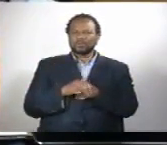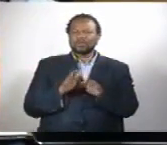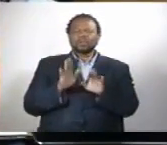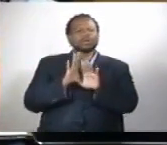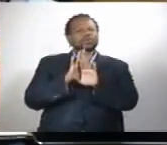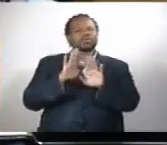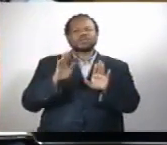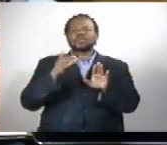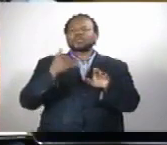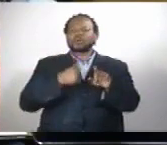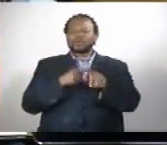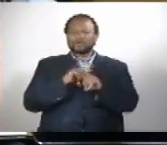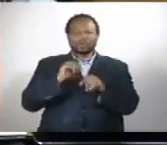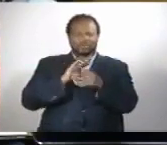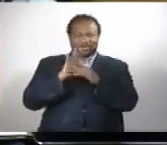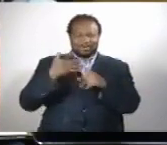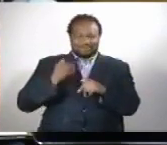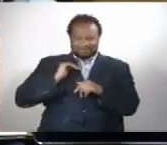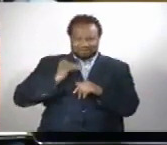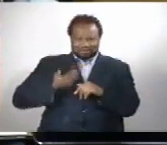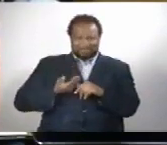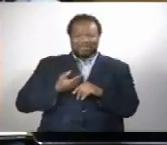it's nepotism, played.